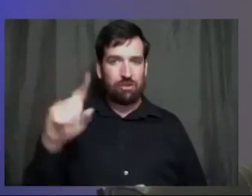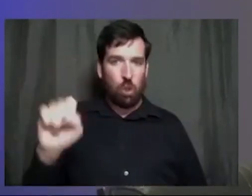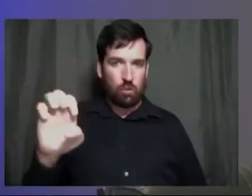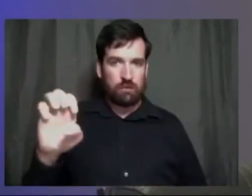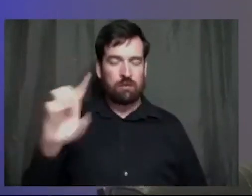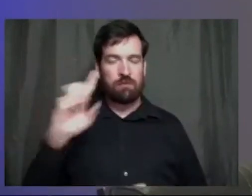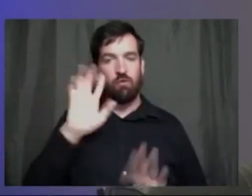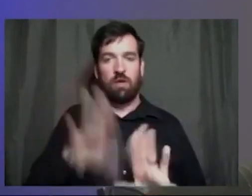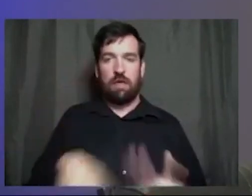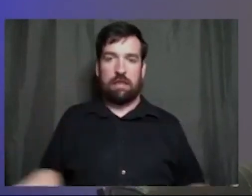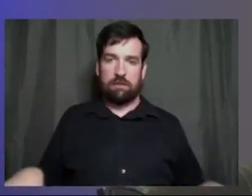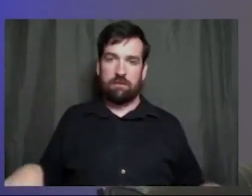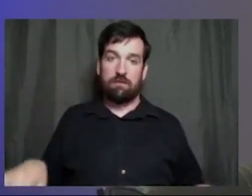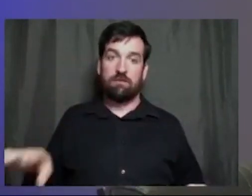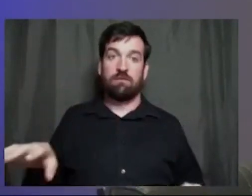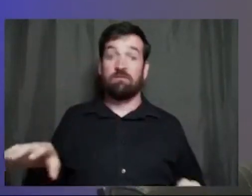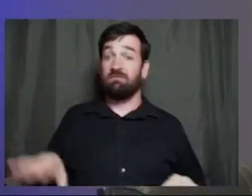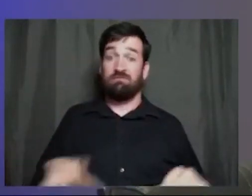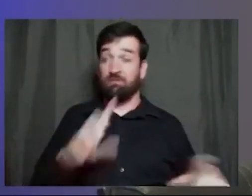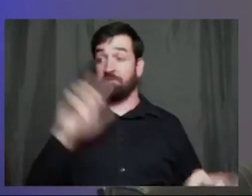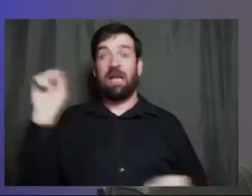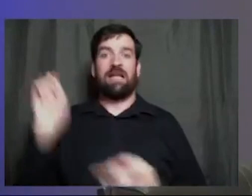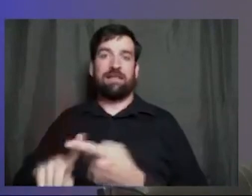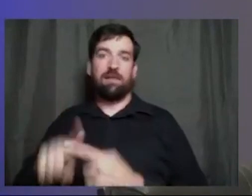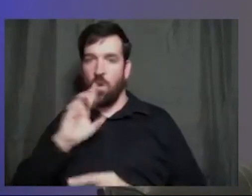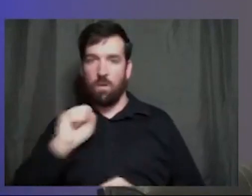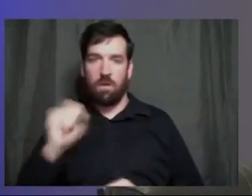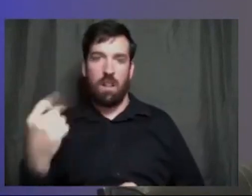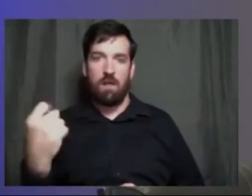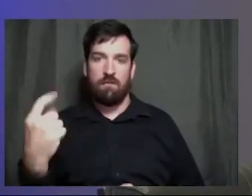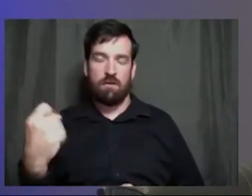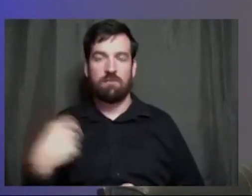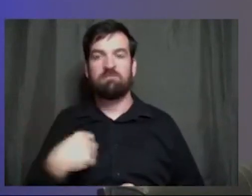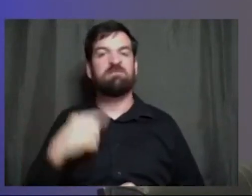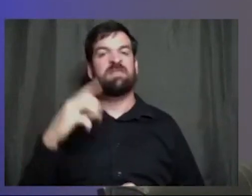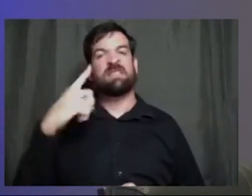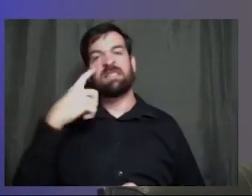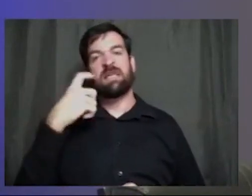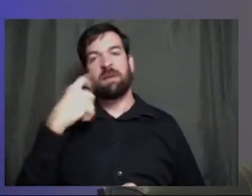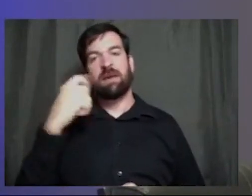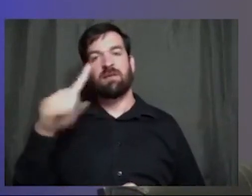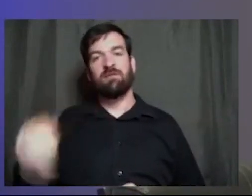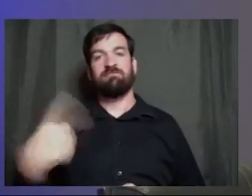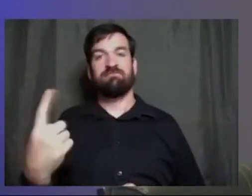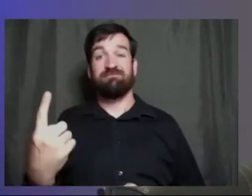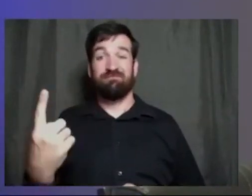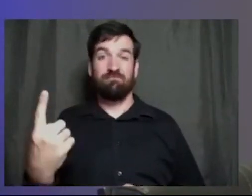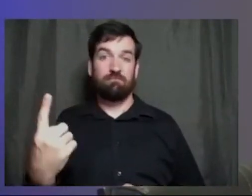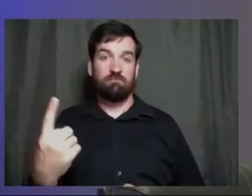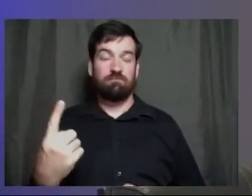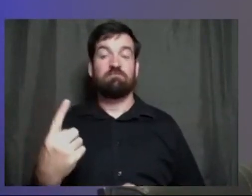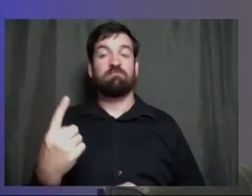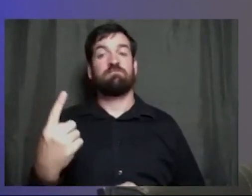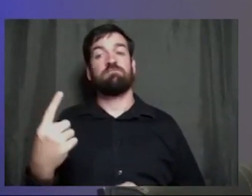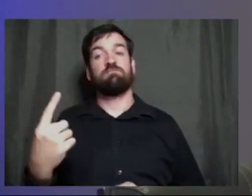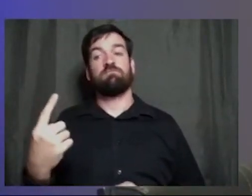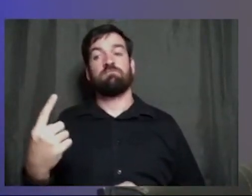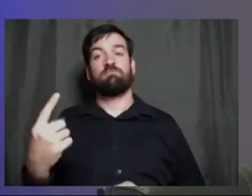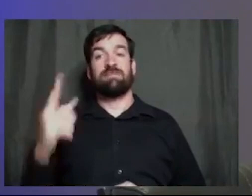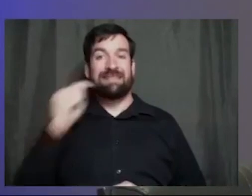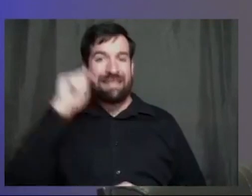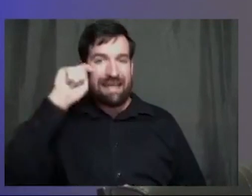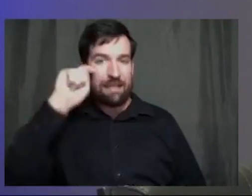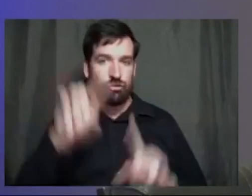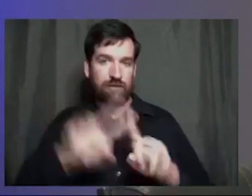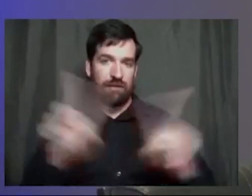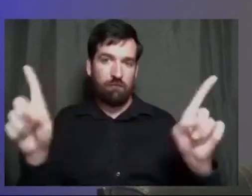through 11. And I suspect that there will be maybe even a different dose for some of the teenagers as well,